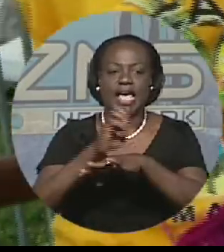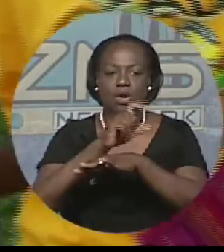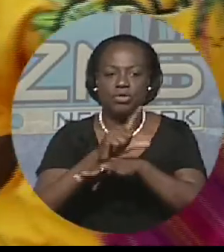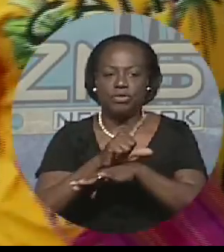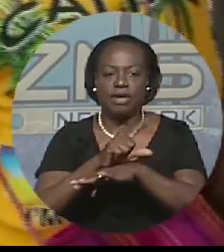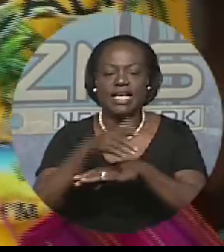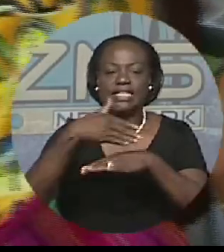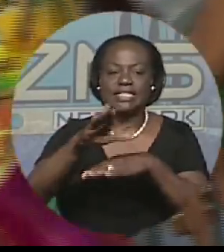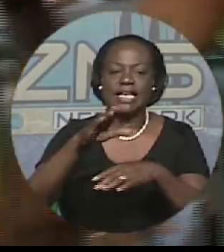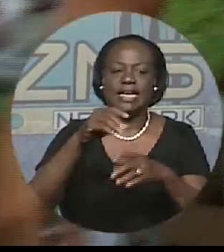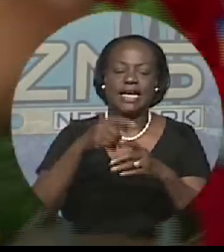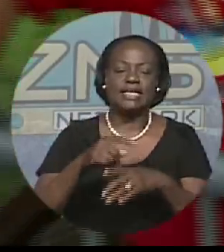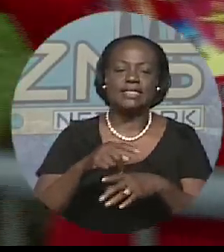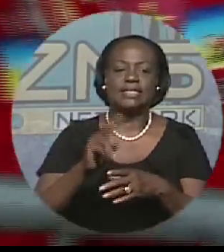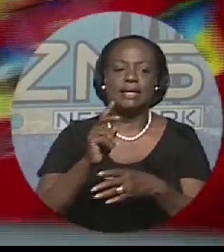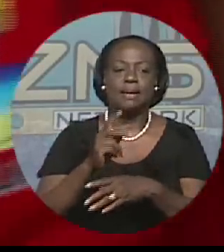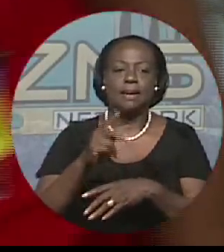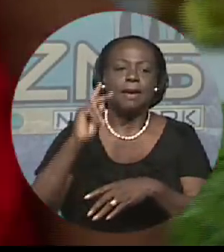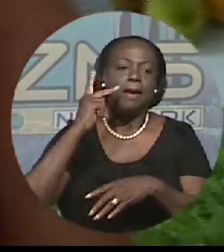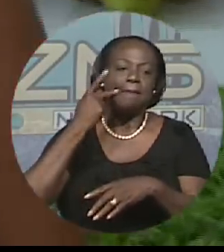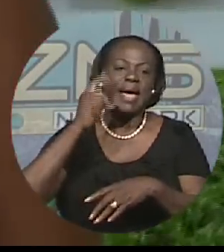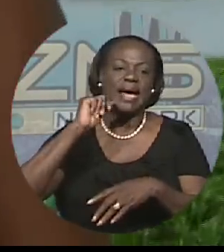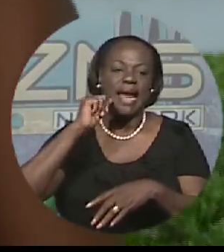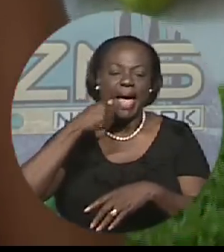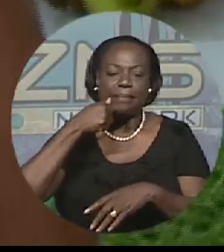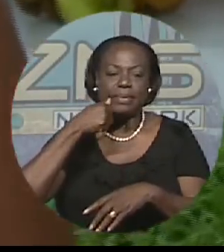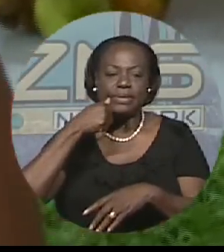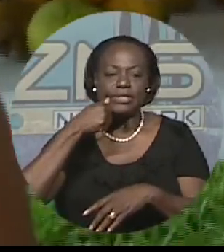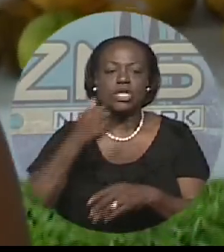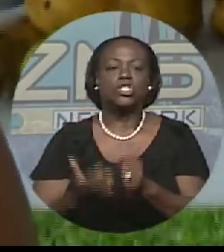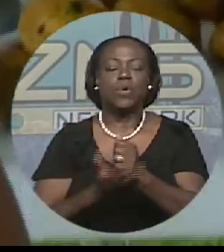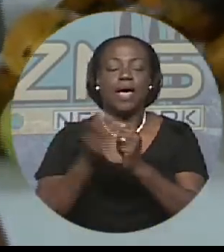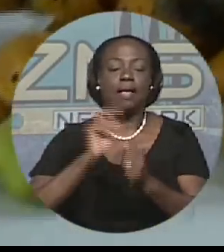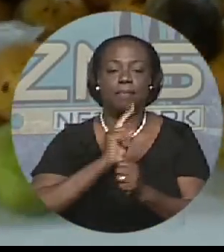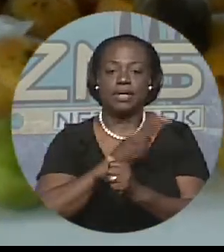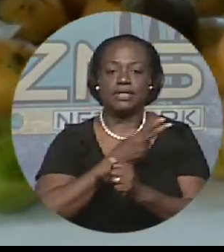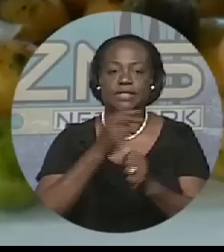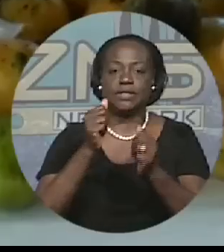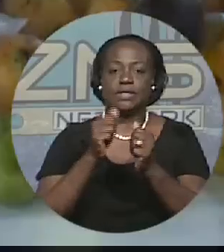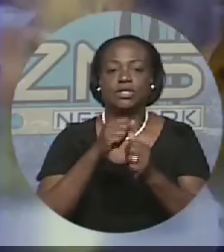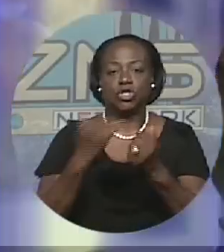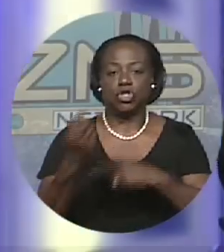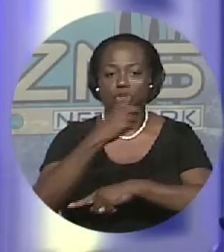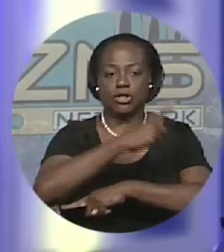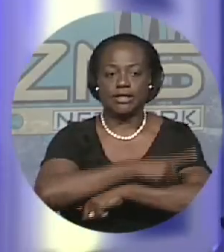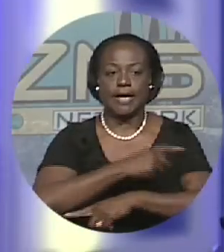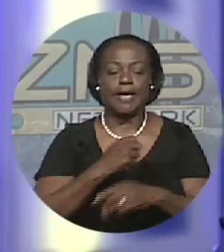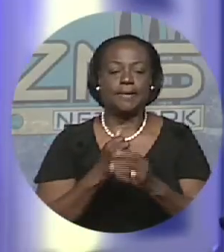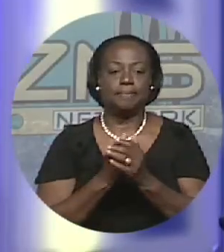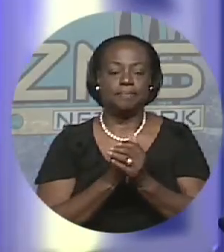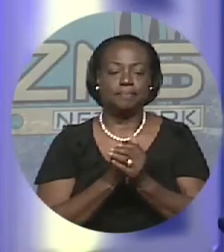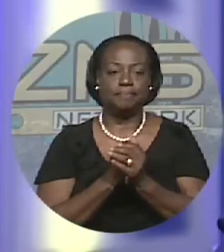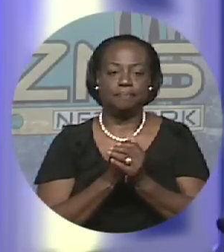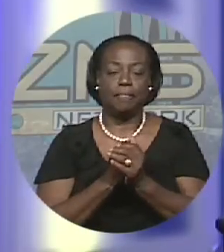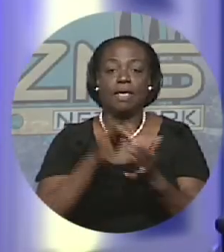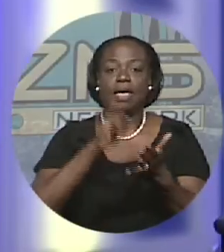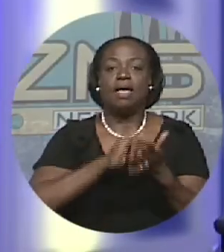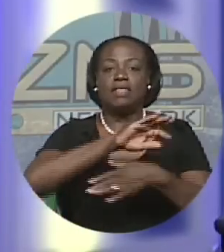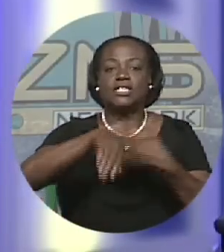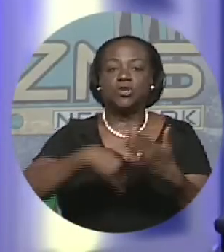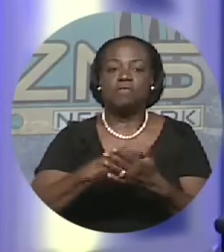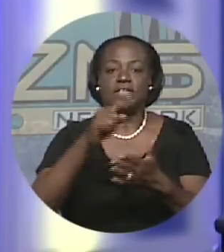us pineapples and other produce to assist us with our efforts today. All right, well, that does it